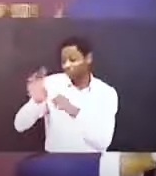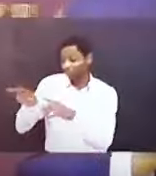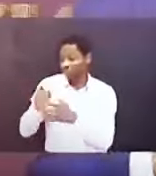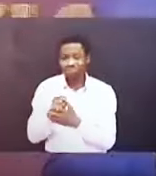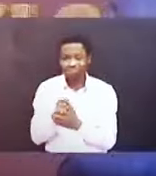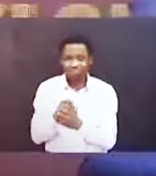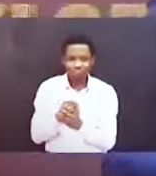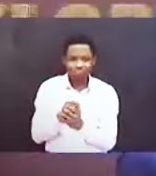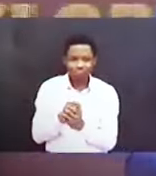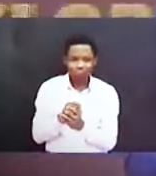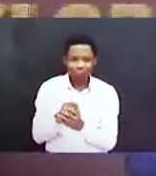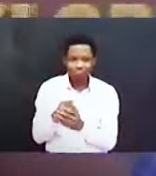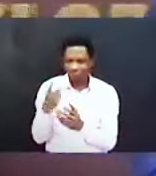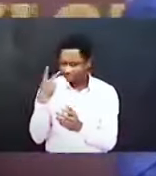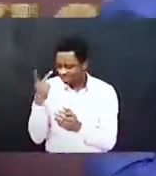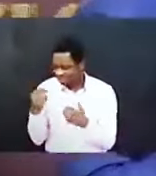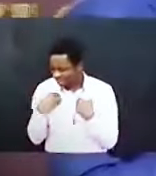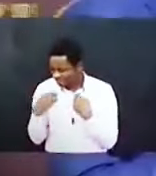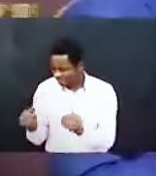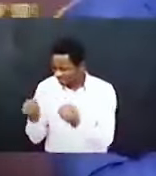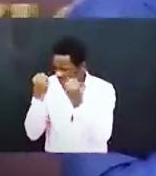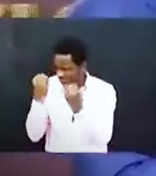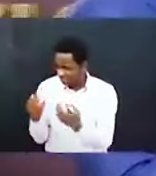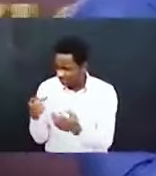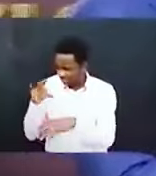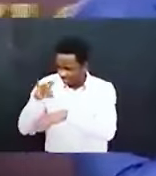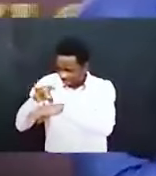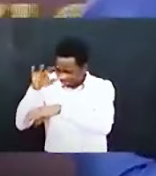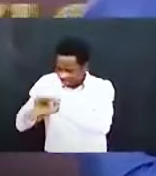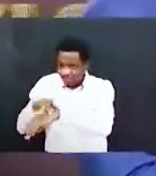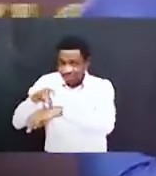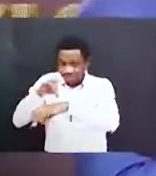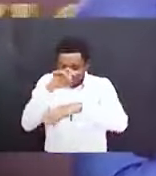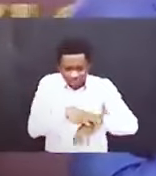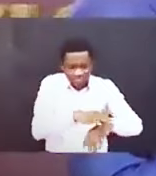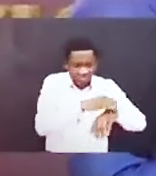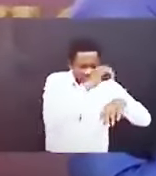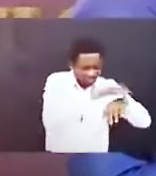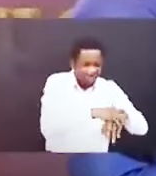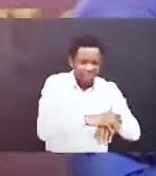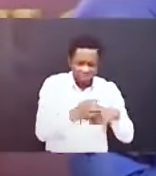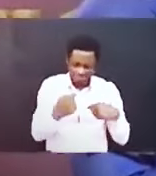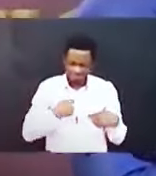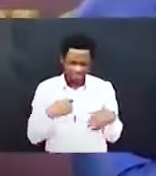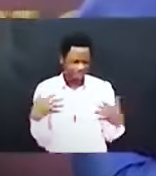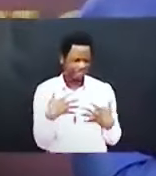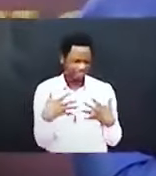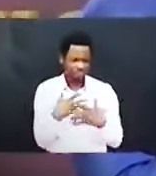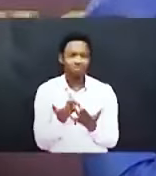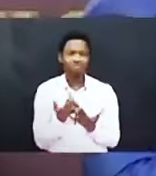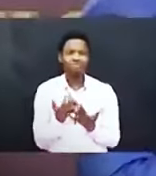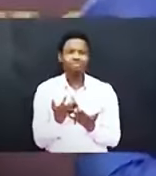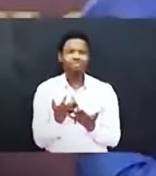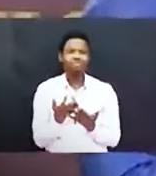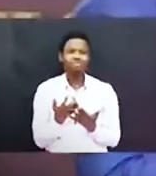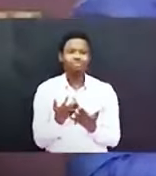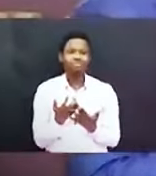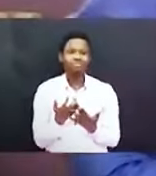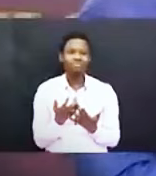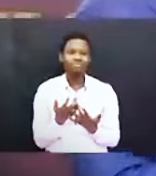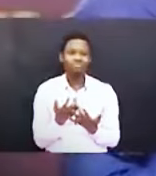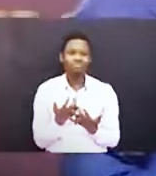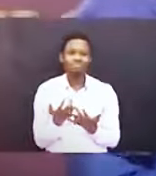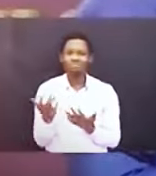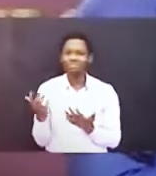I realized that there were a lot of mosquitoes. And me too, I was afraid of them because normally, by a bite